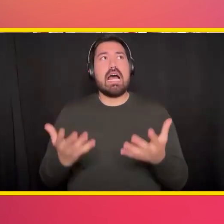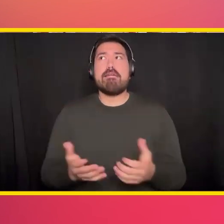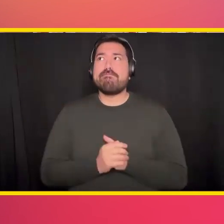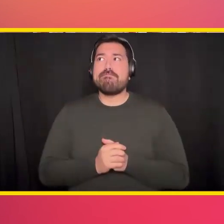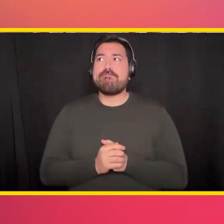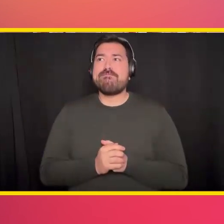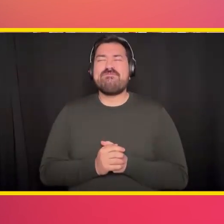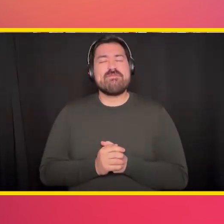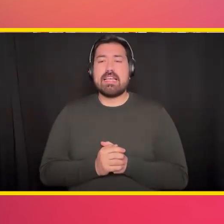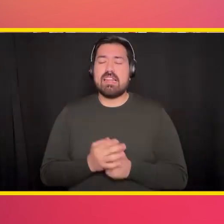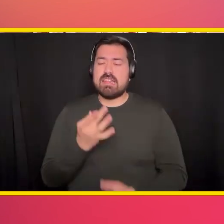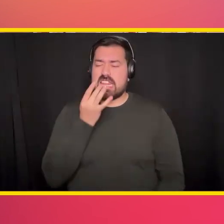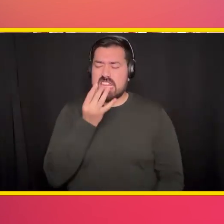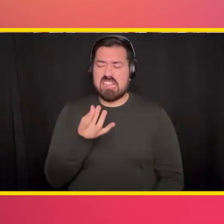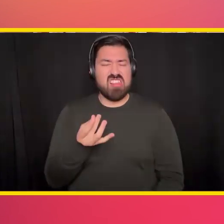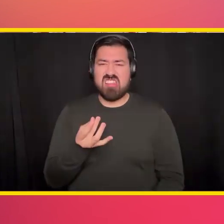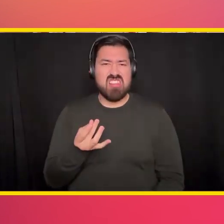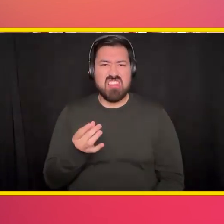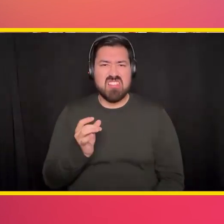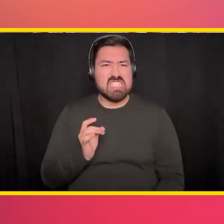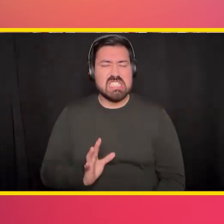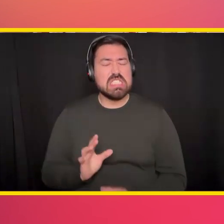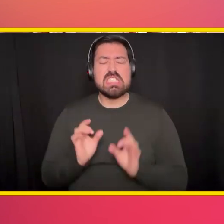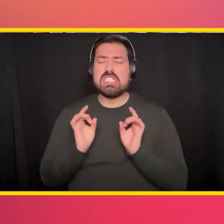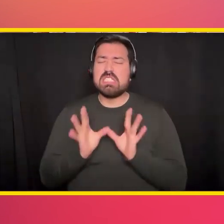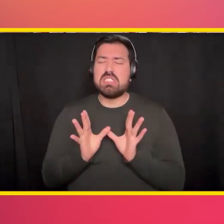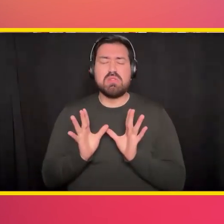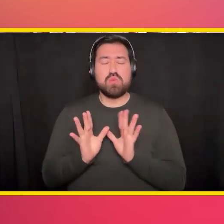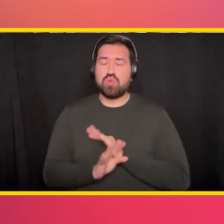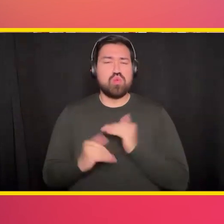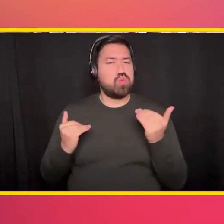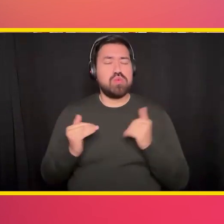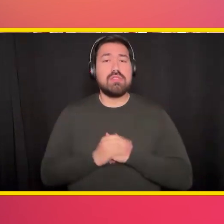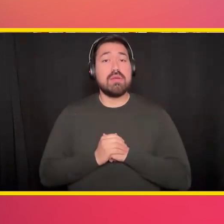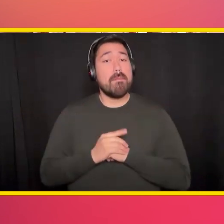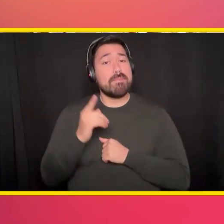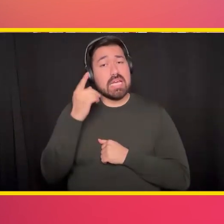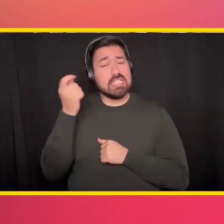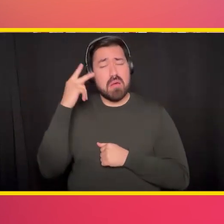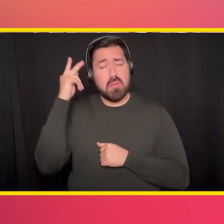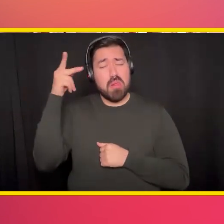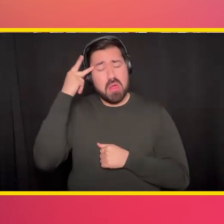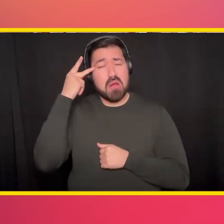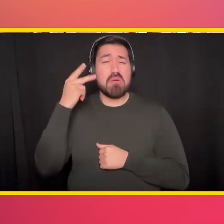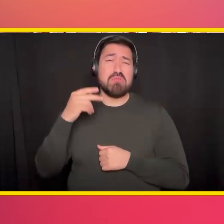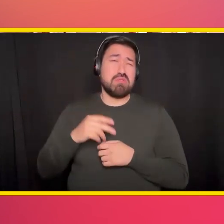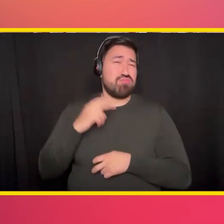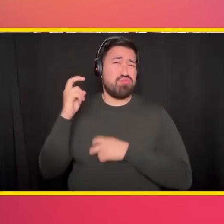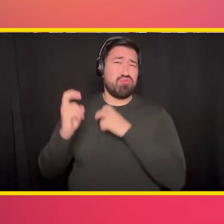it despicable of what's happening from in this political circus that's happening right